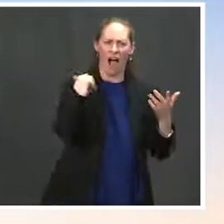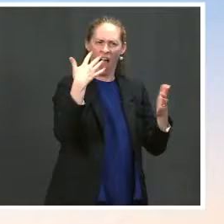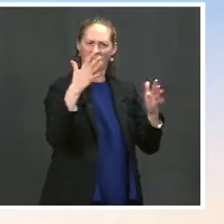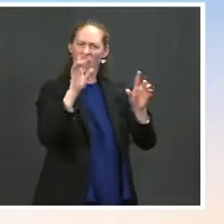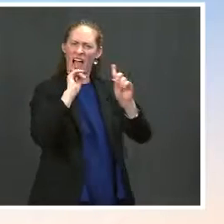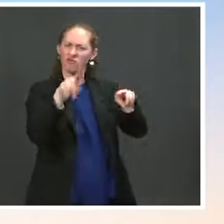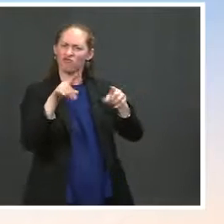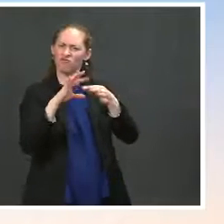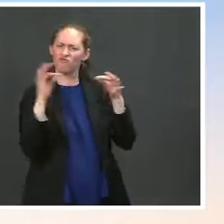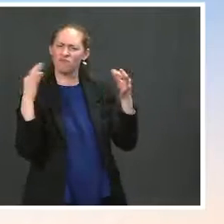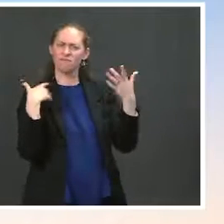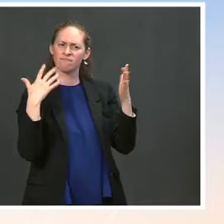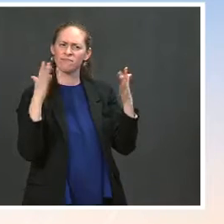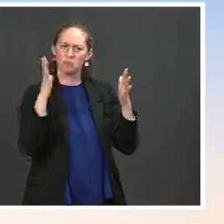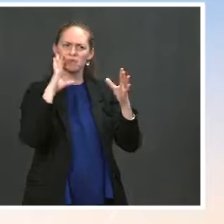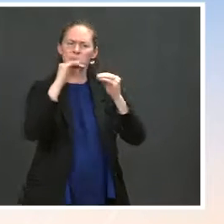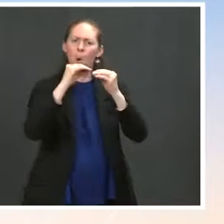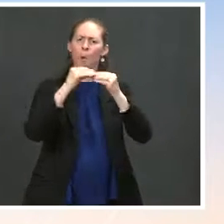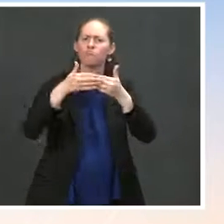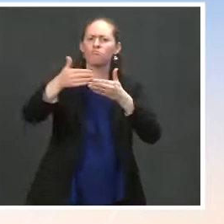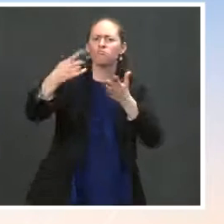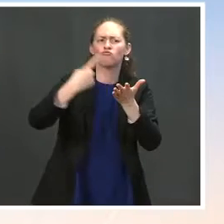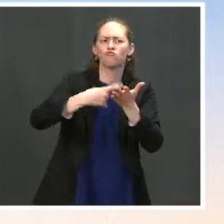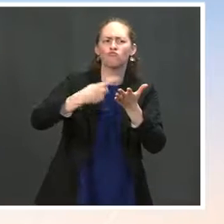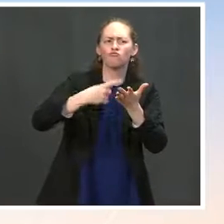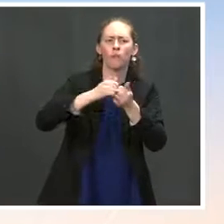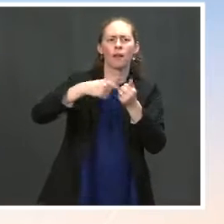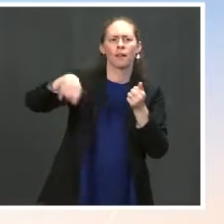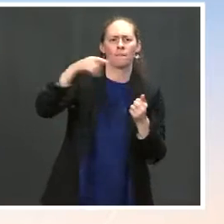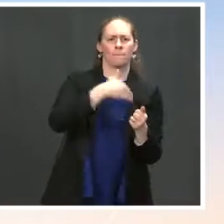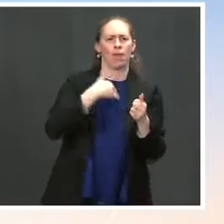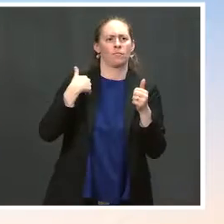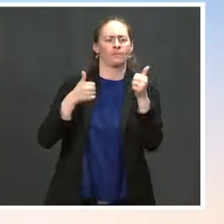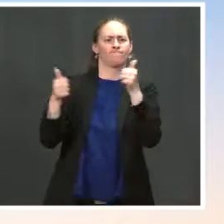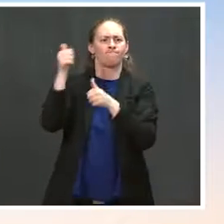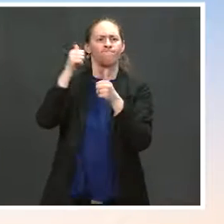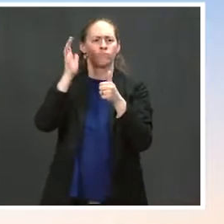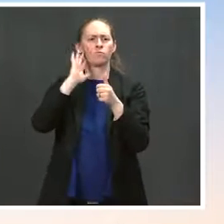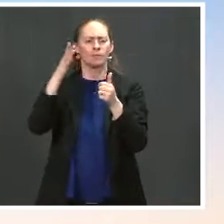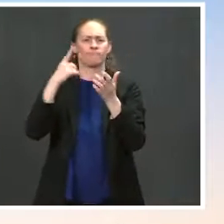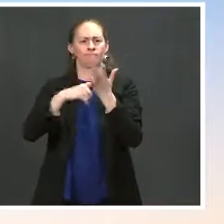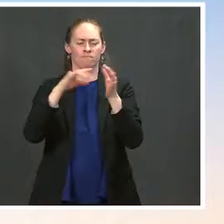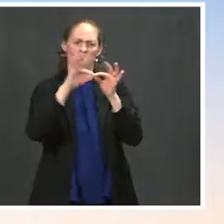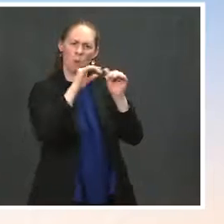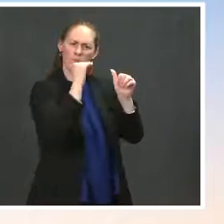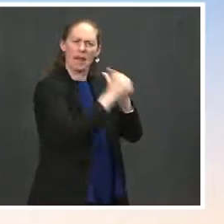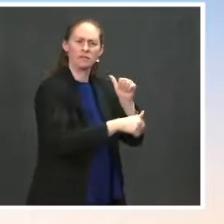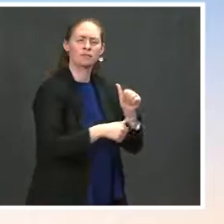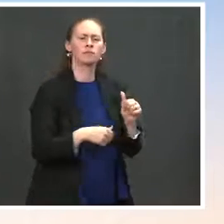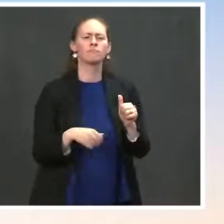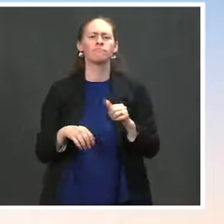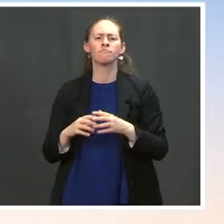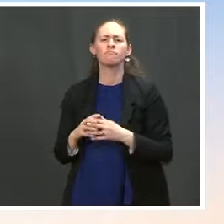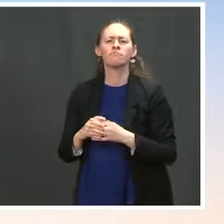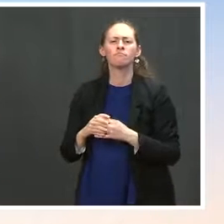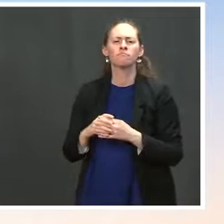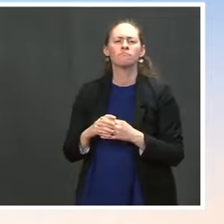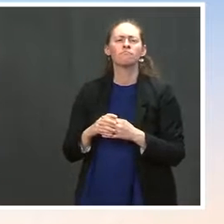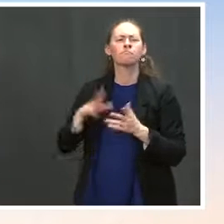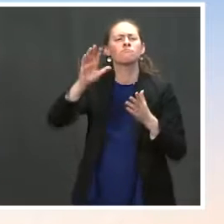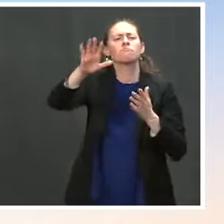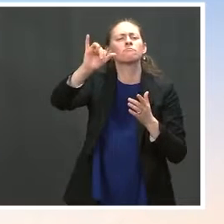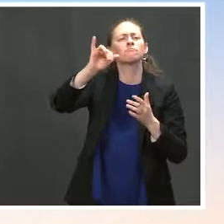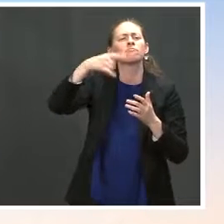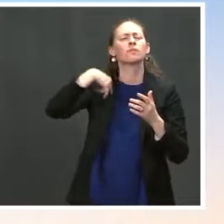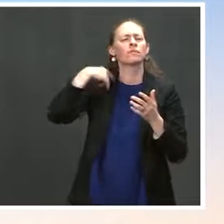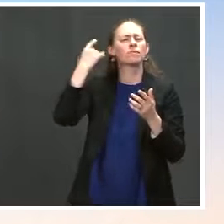have conversations soon with members about the importance of moving this forward. One more question for a colleague. Yeah. I'm looking for a reaction to the apparent